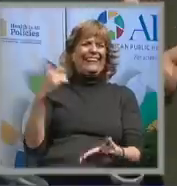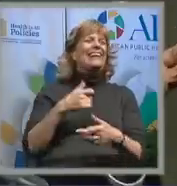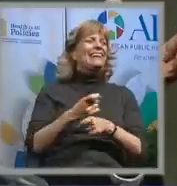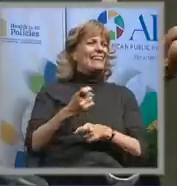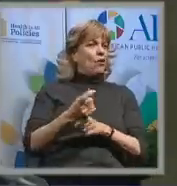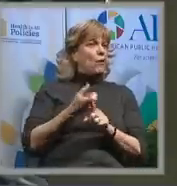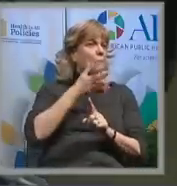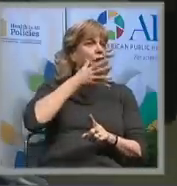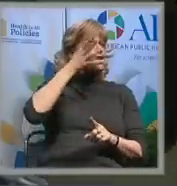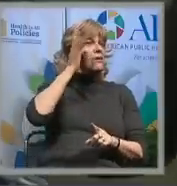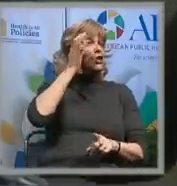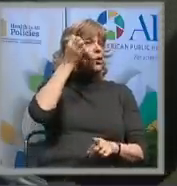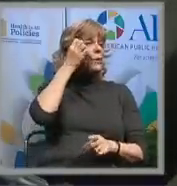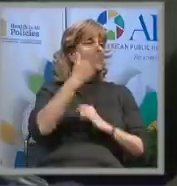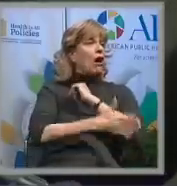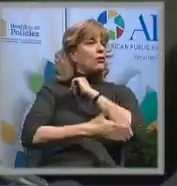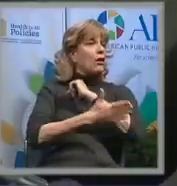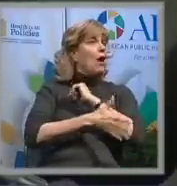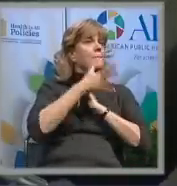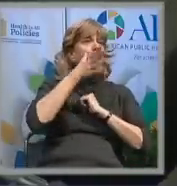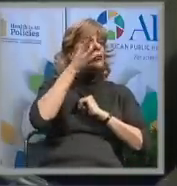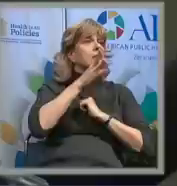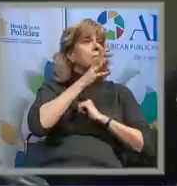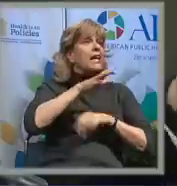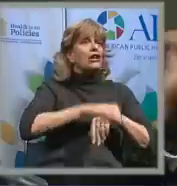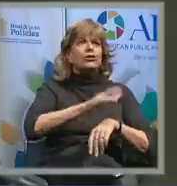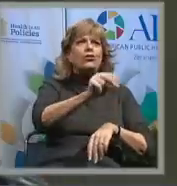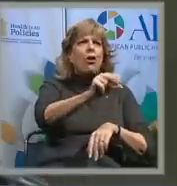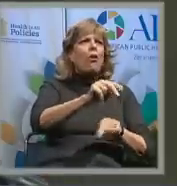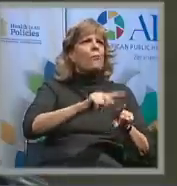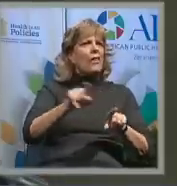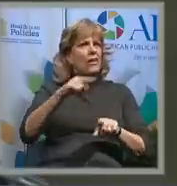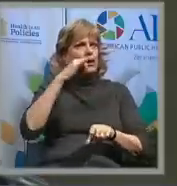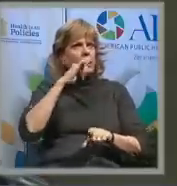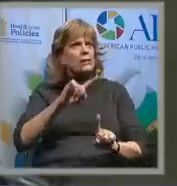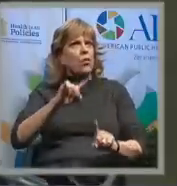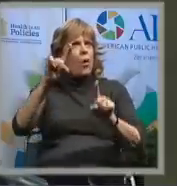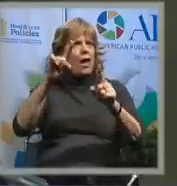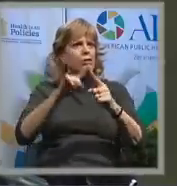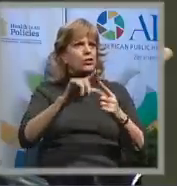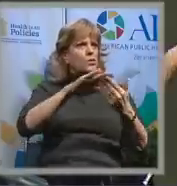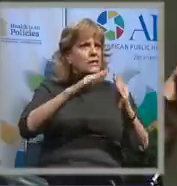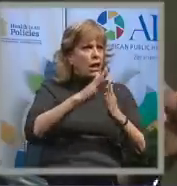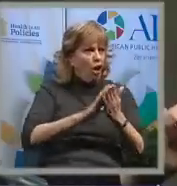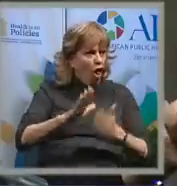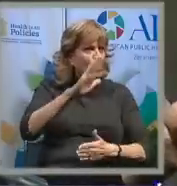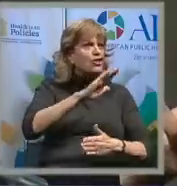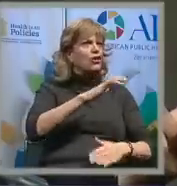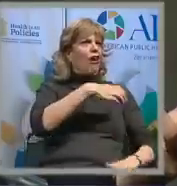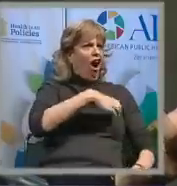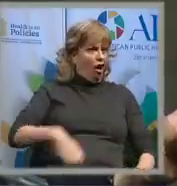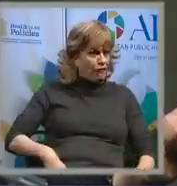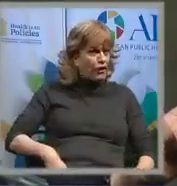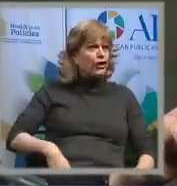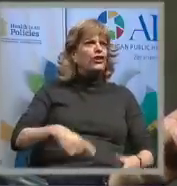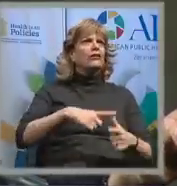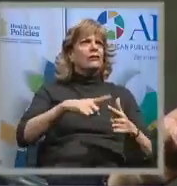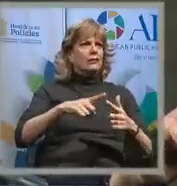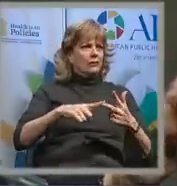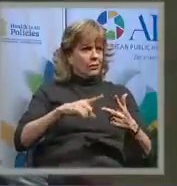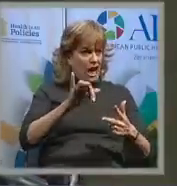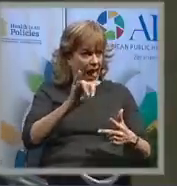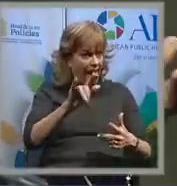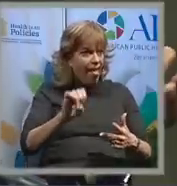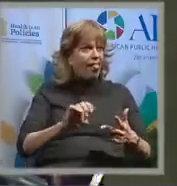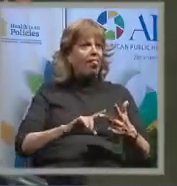parents from European countries where the parents didn't even speak English well, and yet they went, the kids went to City College, Harvard, right? The poor man's Harvard it was